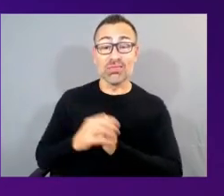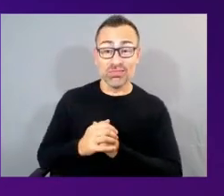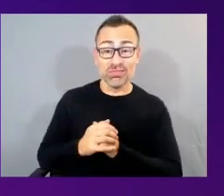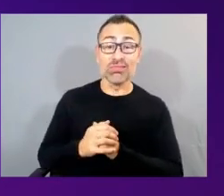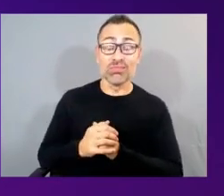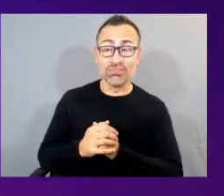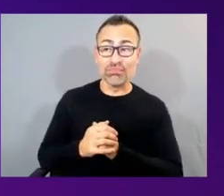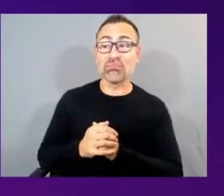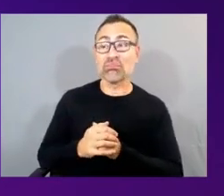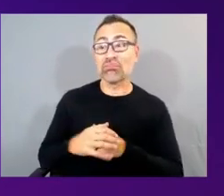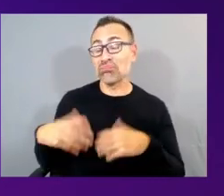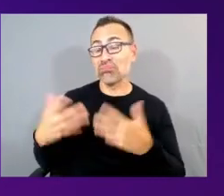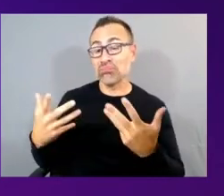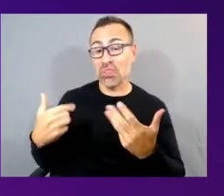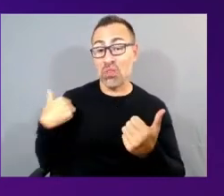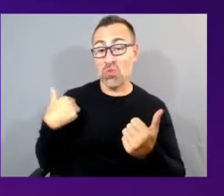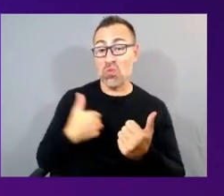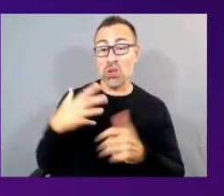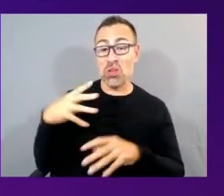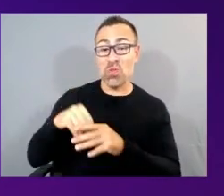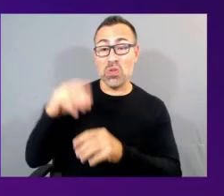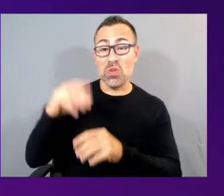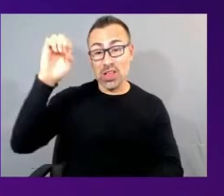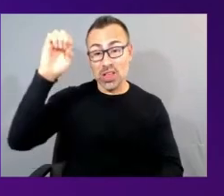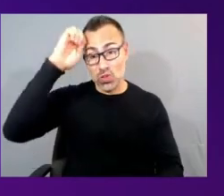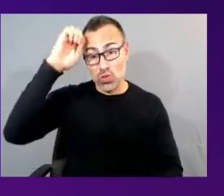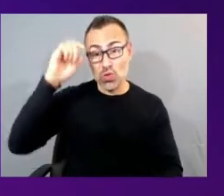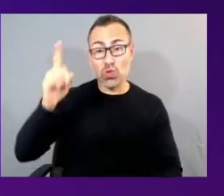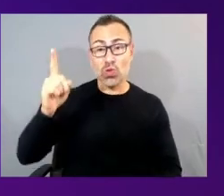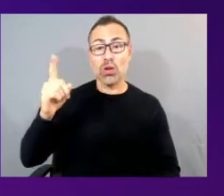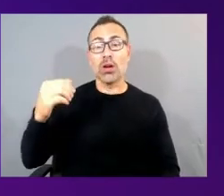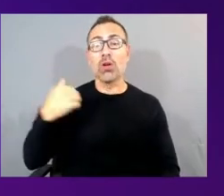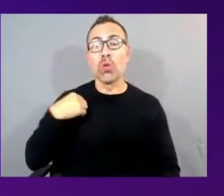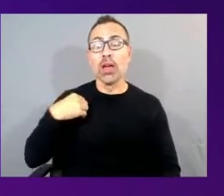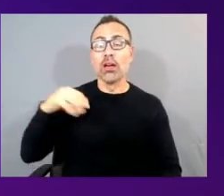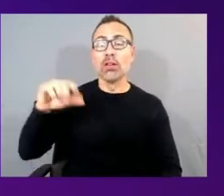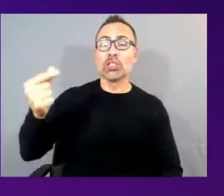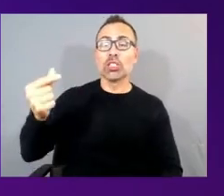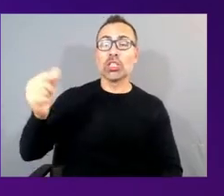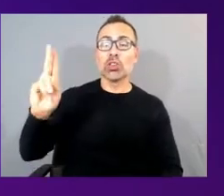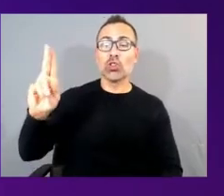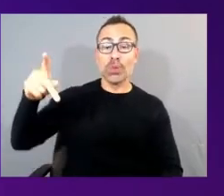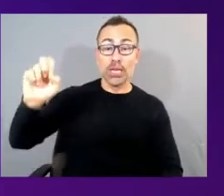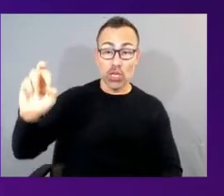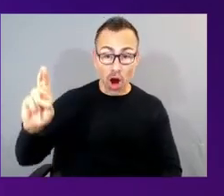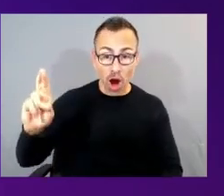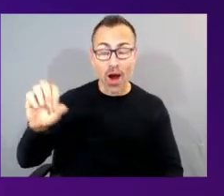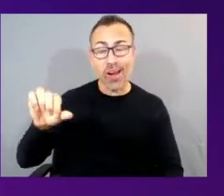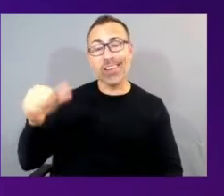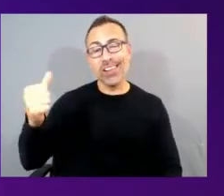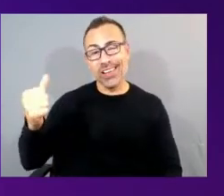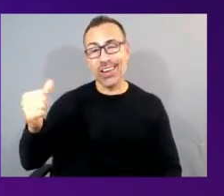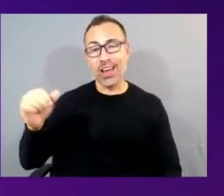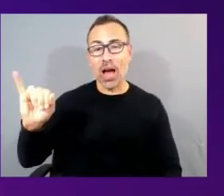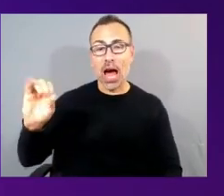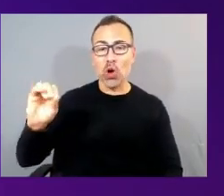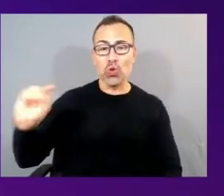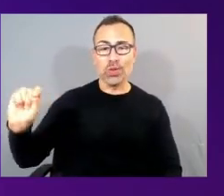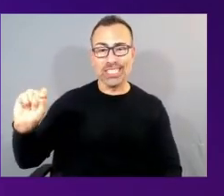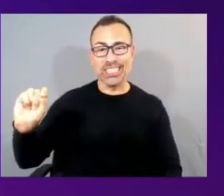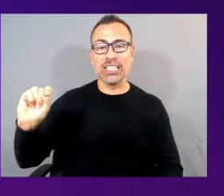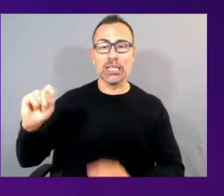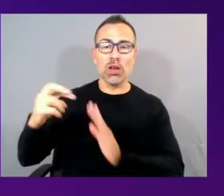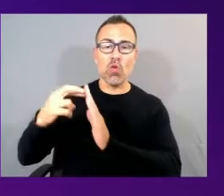We are based out of Europe. As you guys know, we got GDPR, and there are a bunch of other IoT-related legislations coming up these